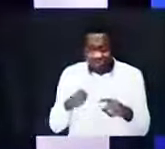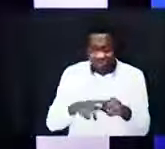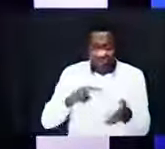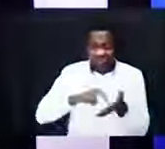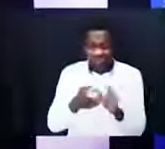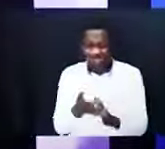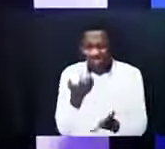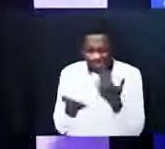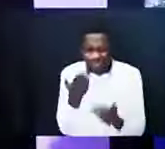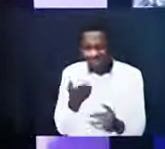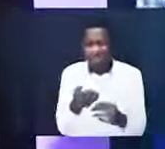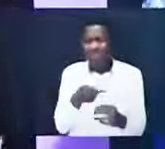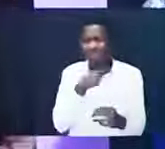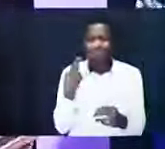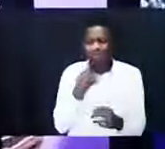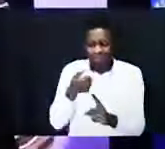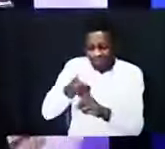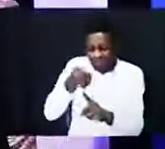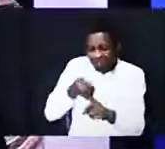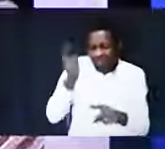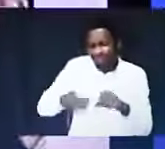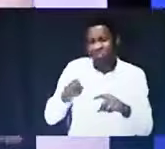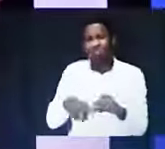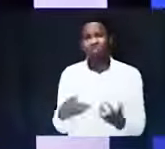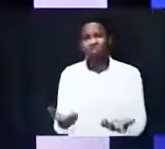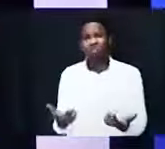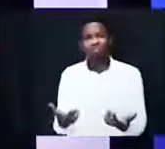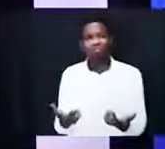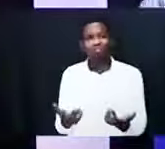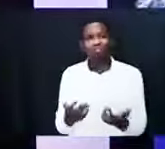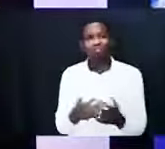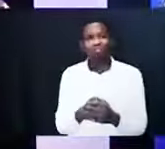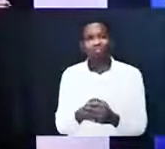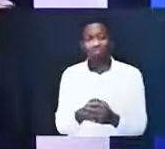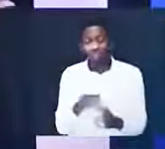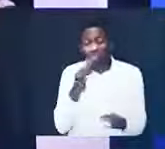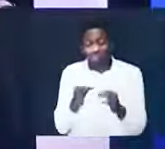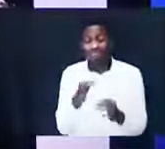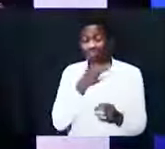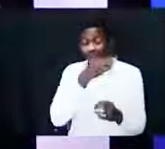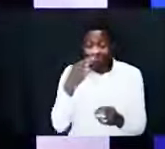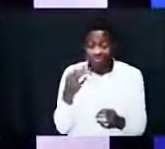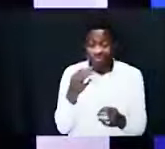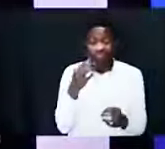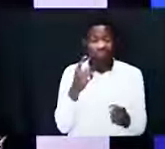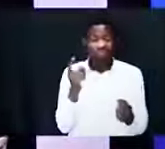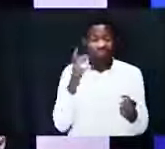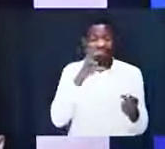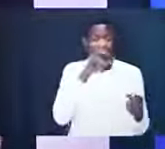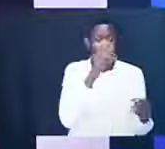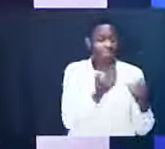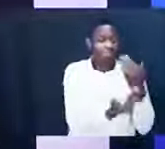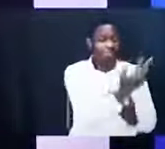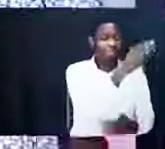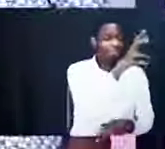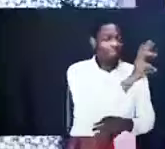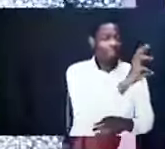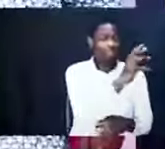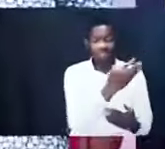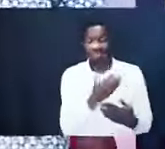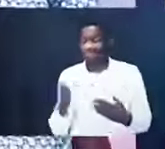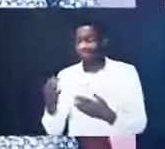from 6 to 6. You are saying we are fasting from 6 to 6. But of late, we have reduced it to